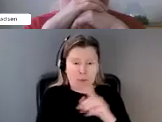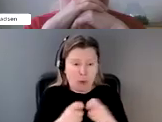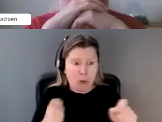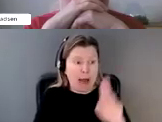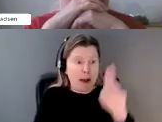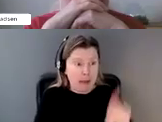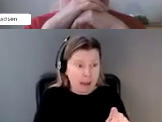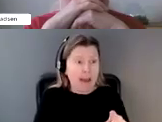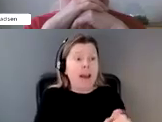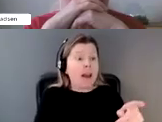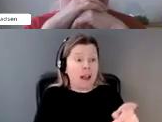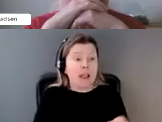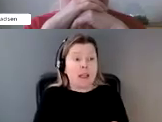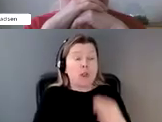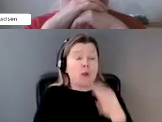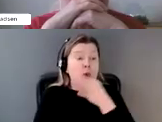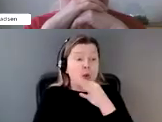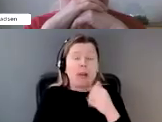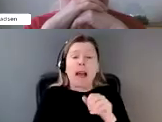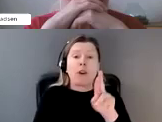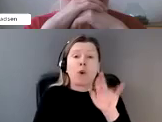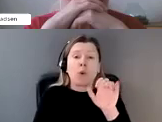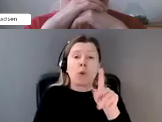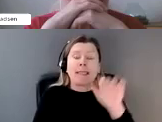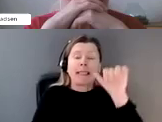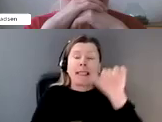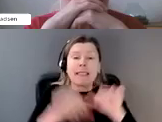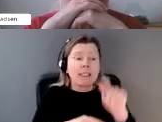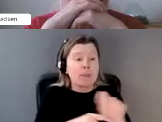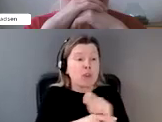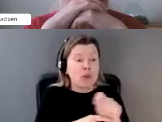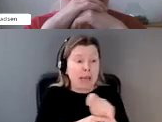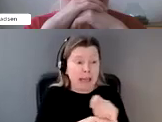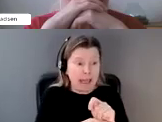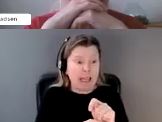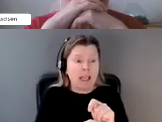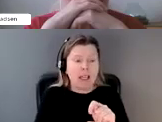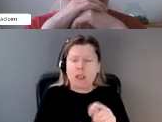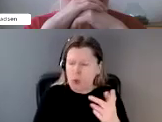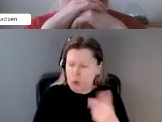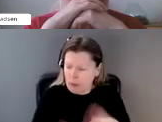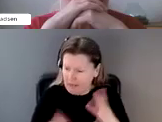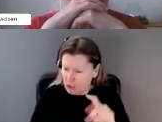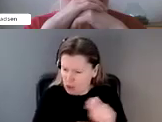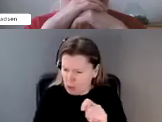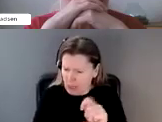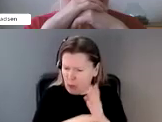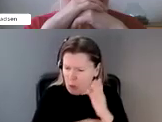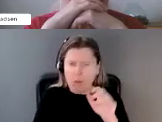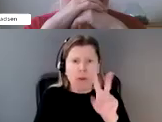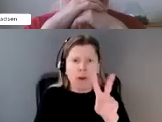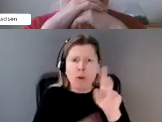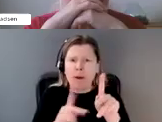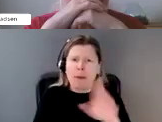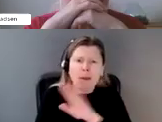risk assessment training for those working with older adults. We have trained over 200 people across Canada